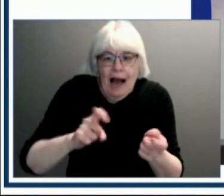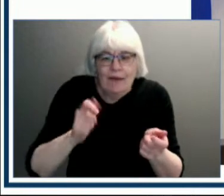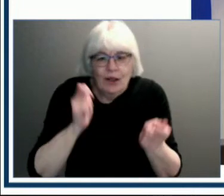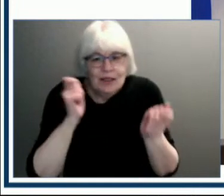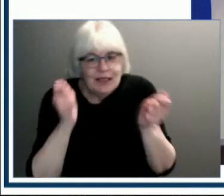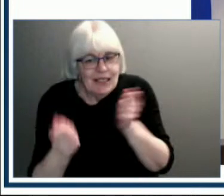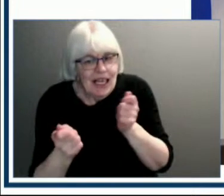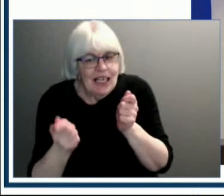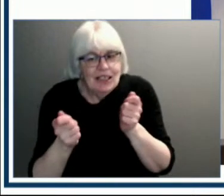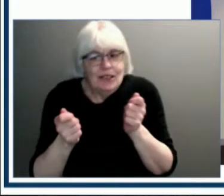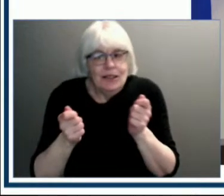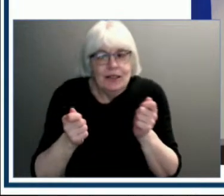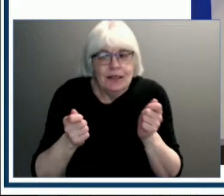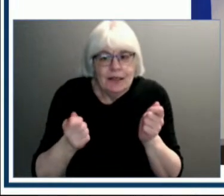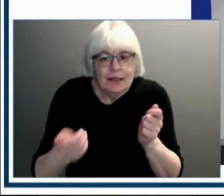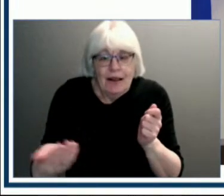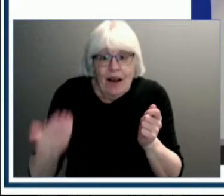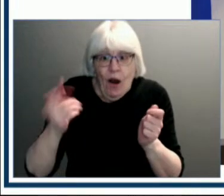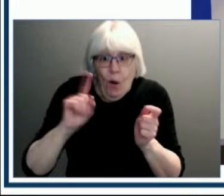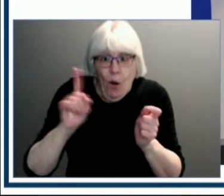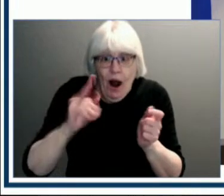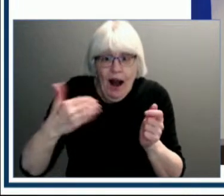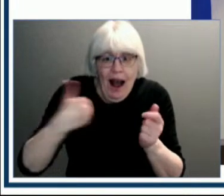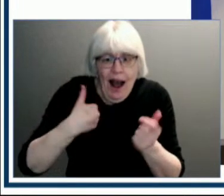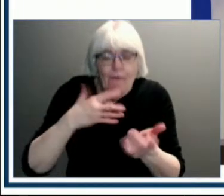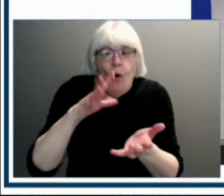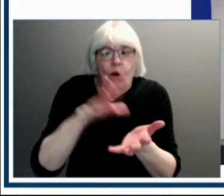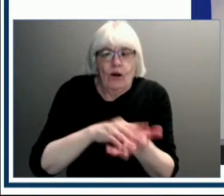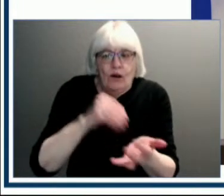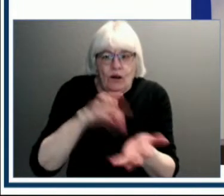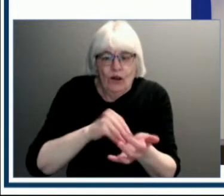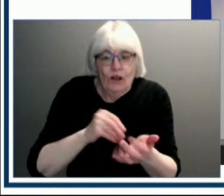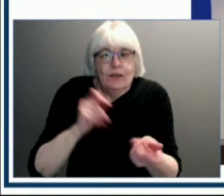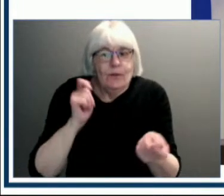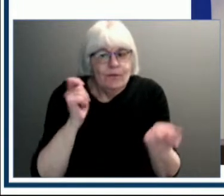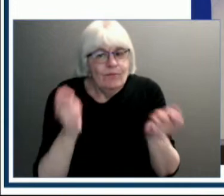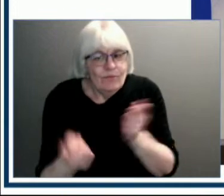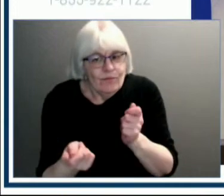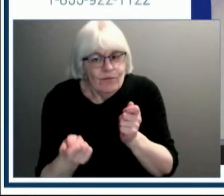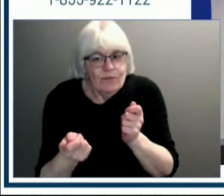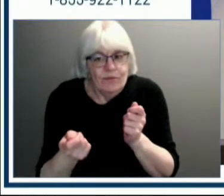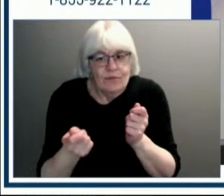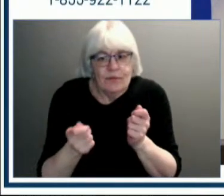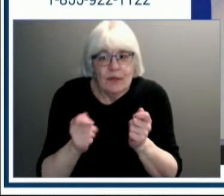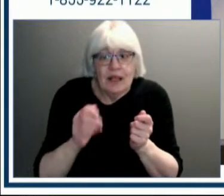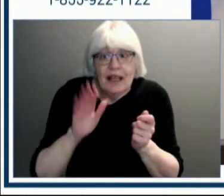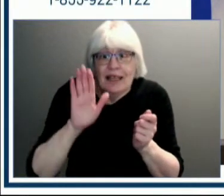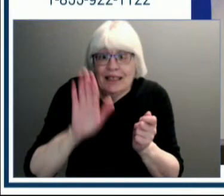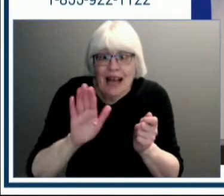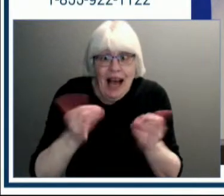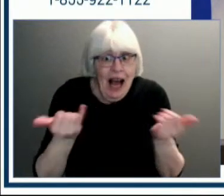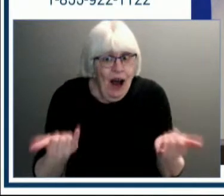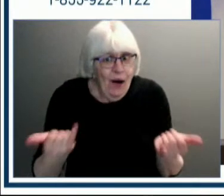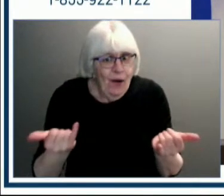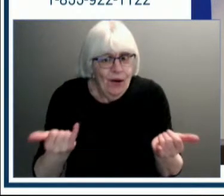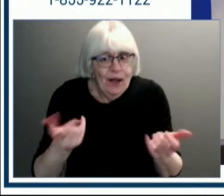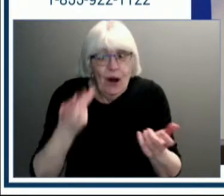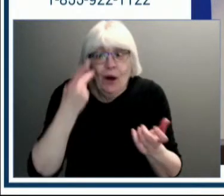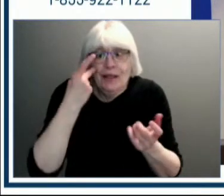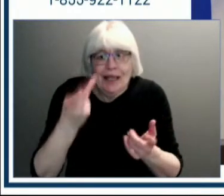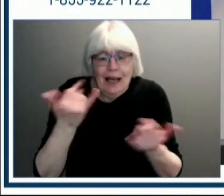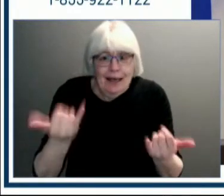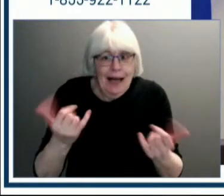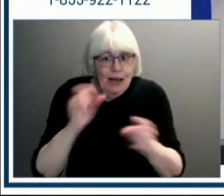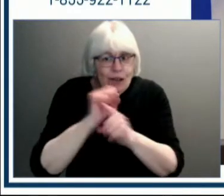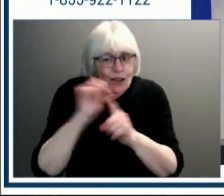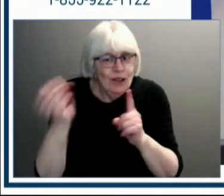you dictate necessary. We're looking at the situation we're in, and we're not unique. It's not unique here whatsoever. There are